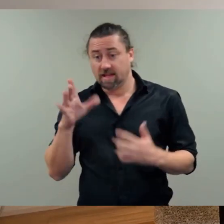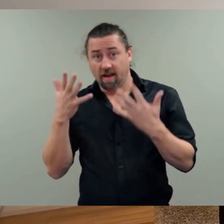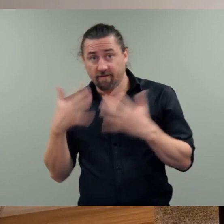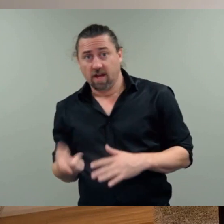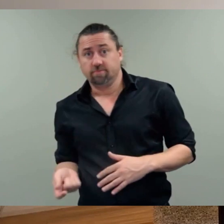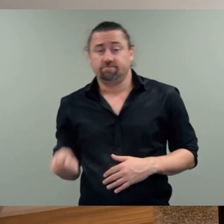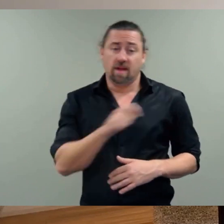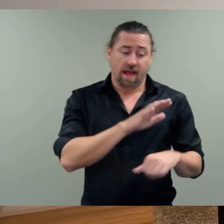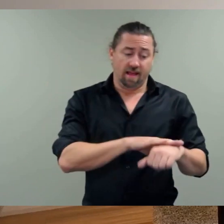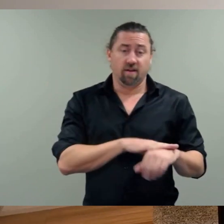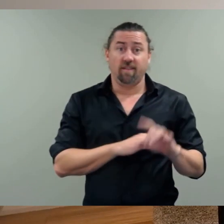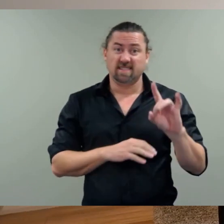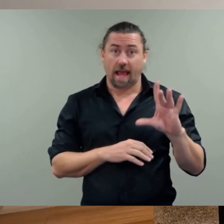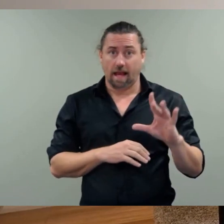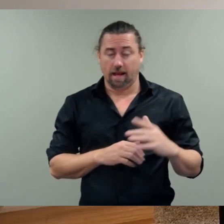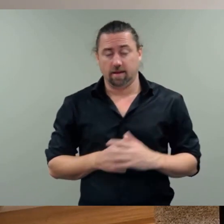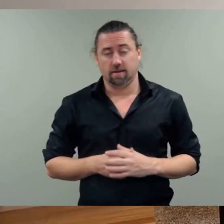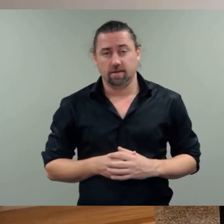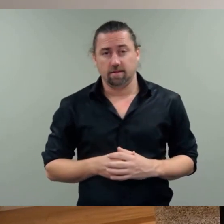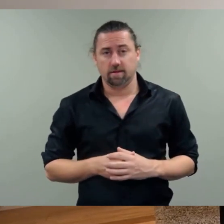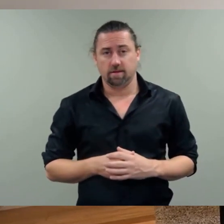Let's swap over to our left side.